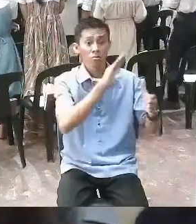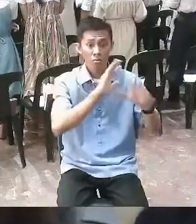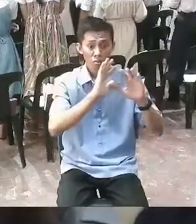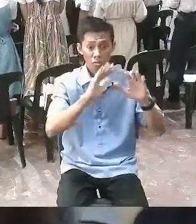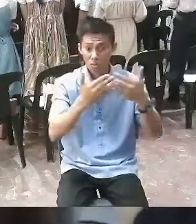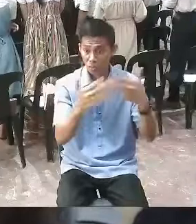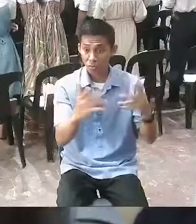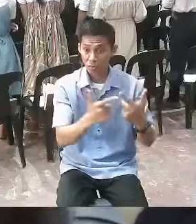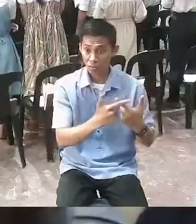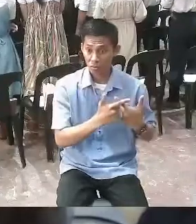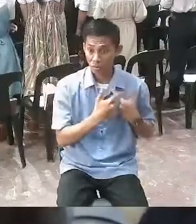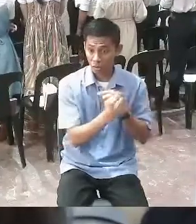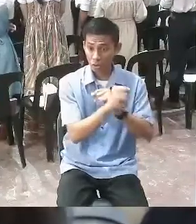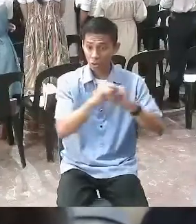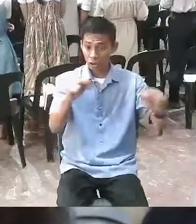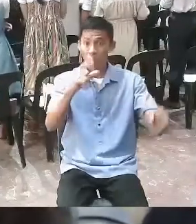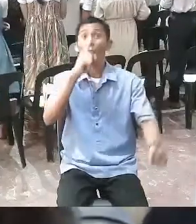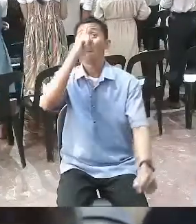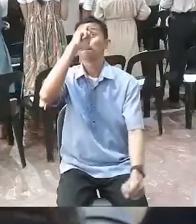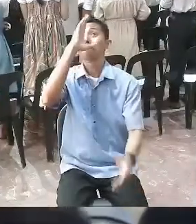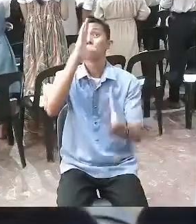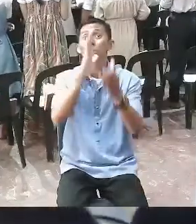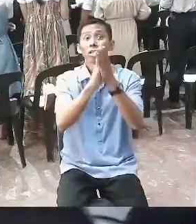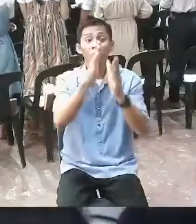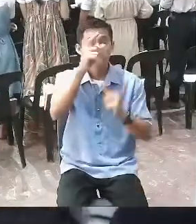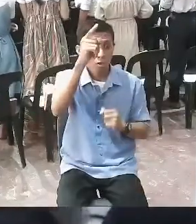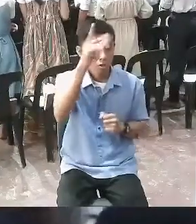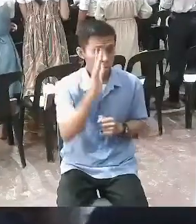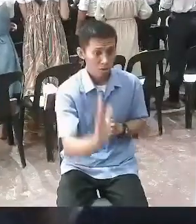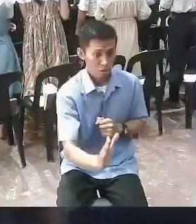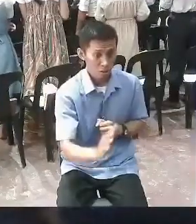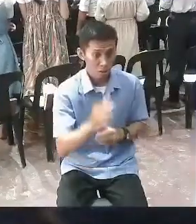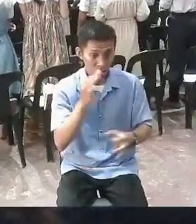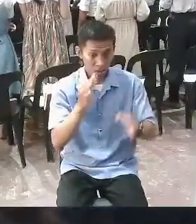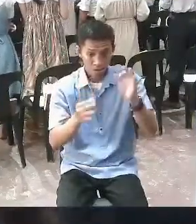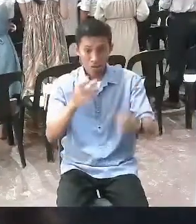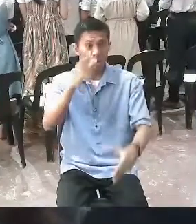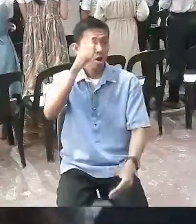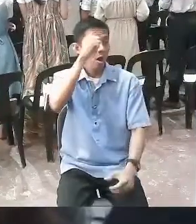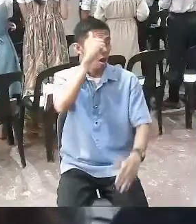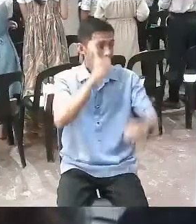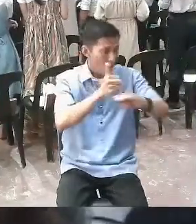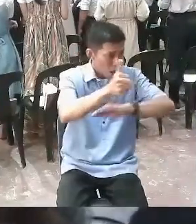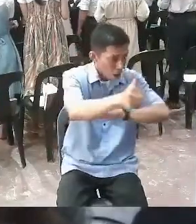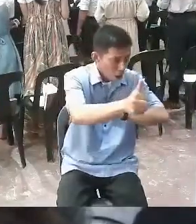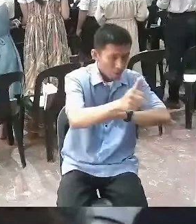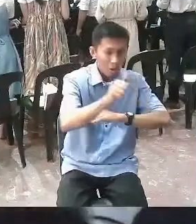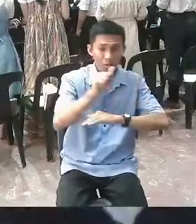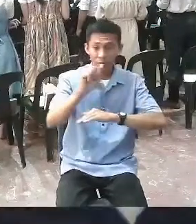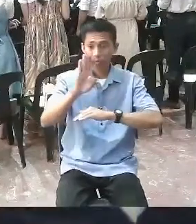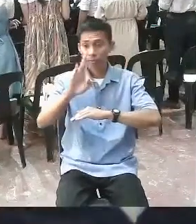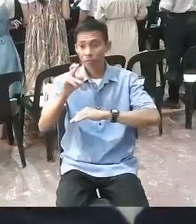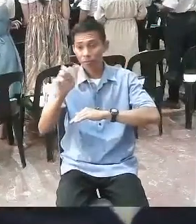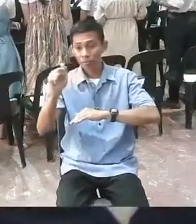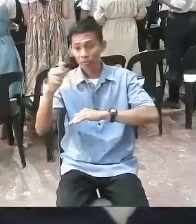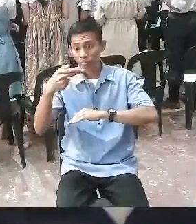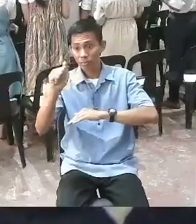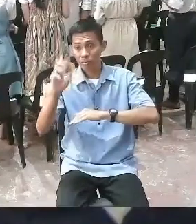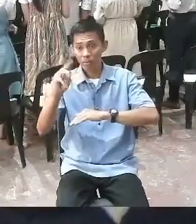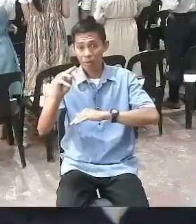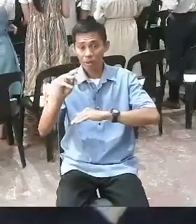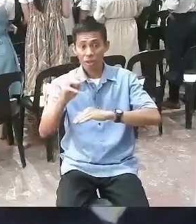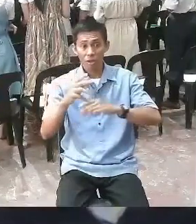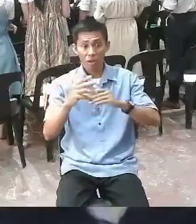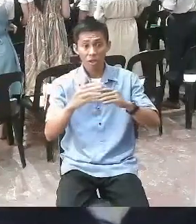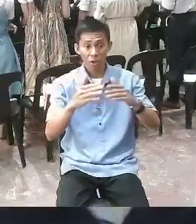word, I'm going to mention it in a moment. If Abraham were justified by